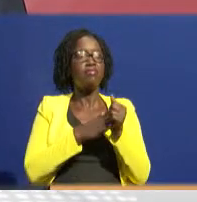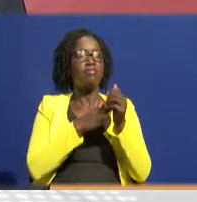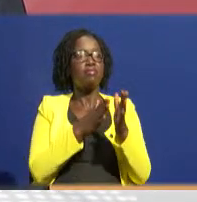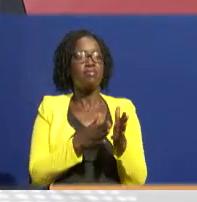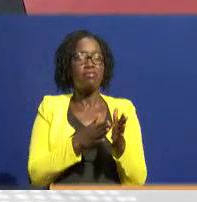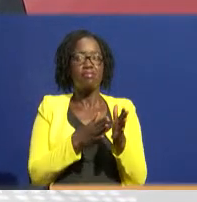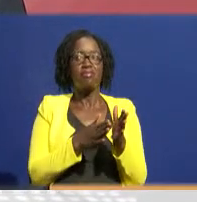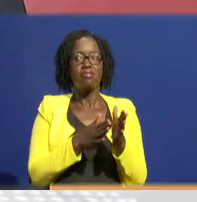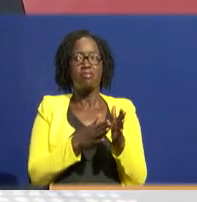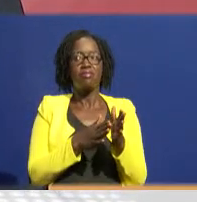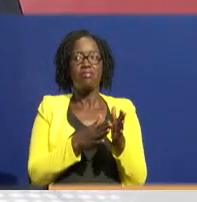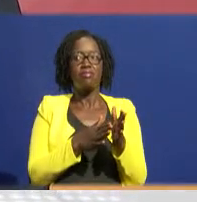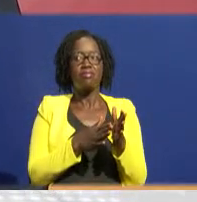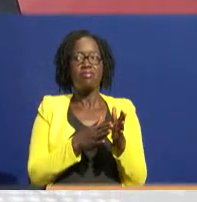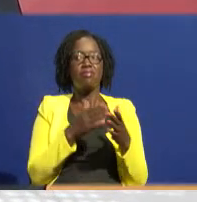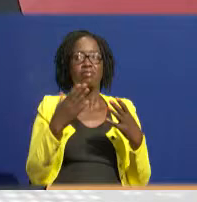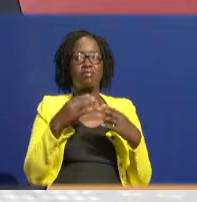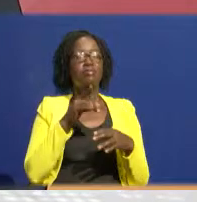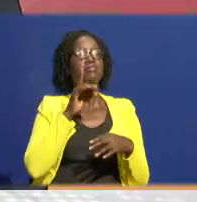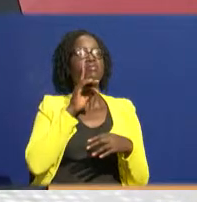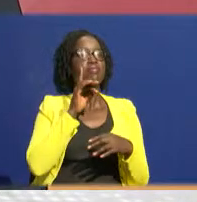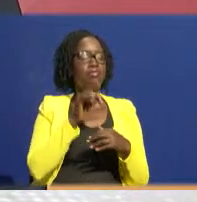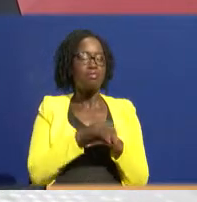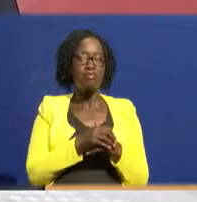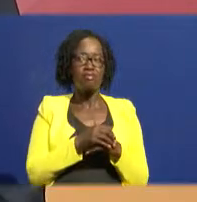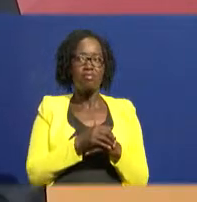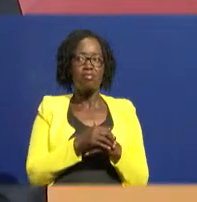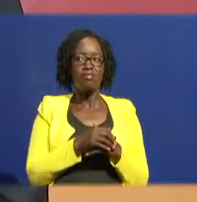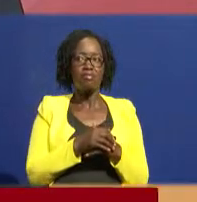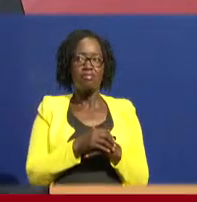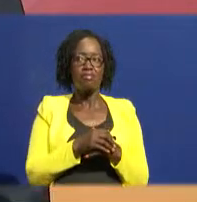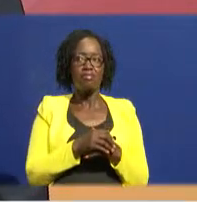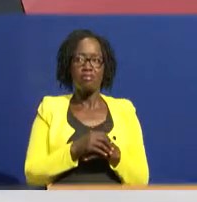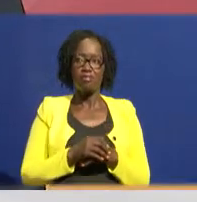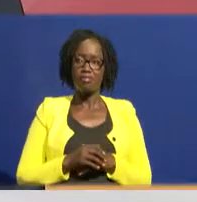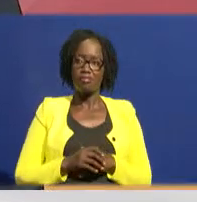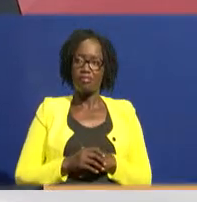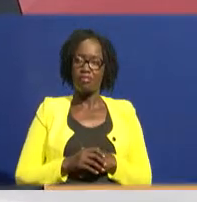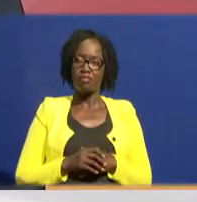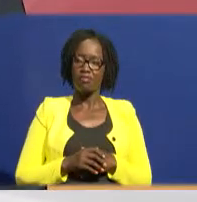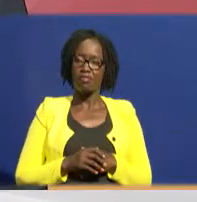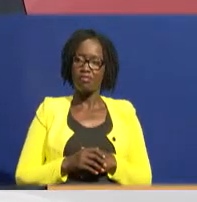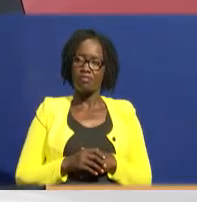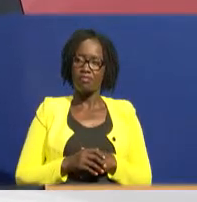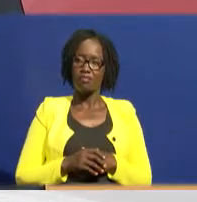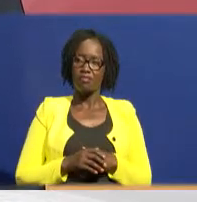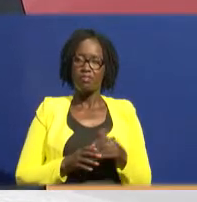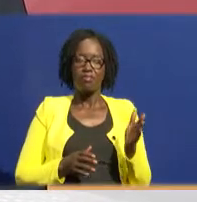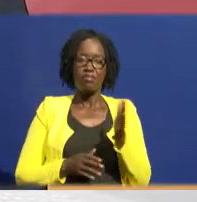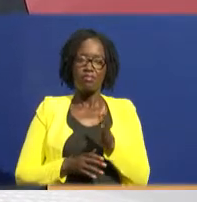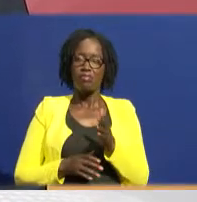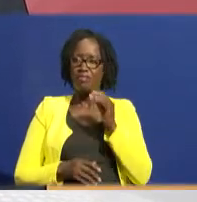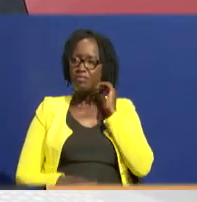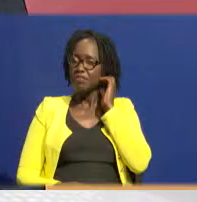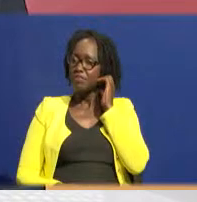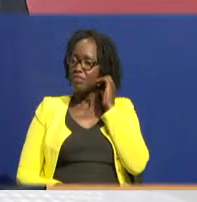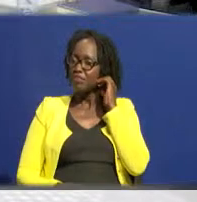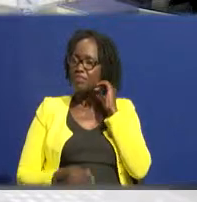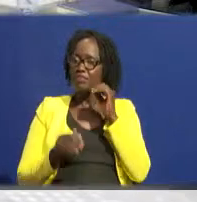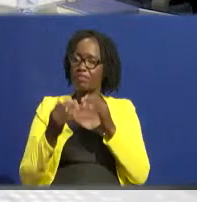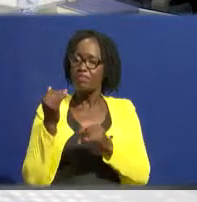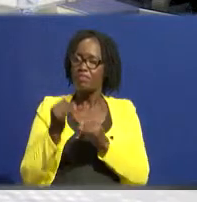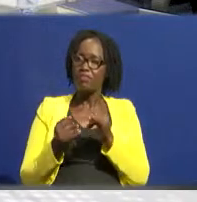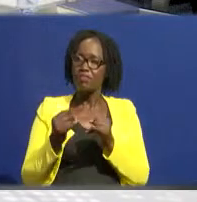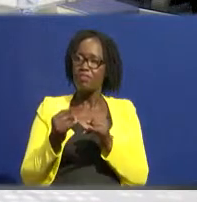us. We hope our youth to be the people tomorrow as our parents did during our time. Gladys, as we wrap up,